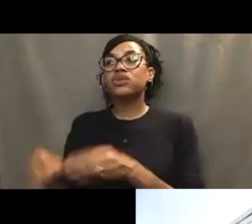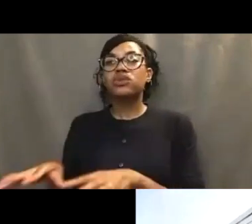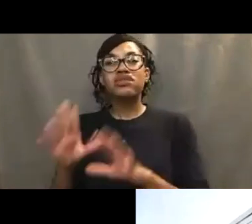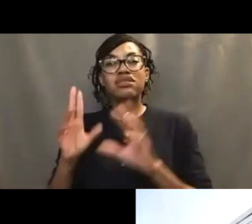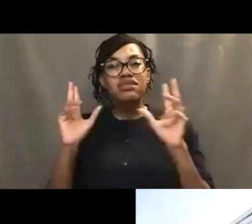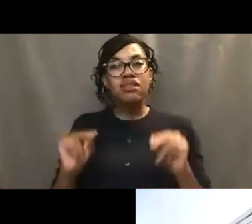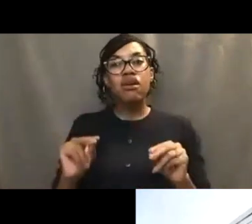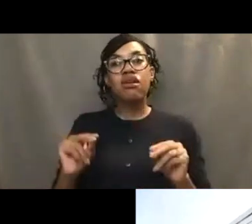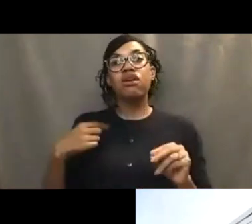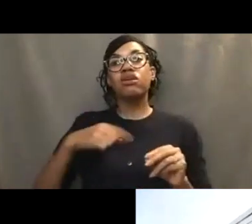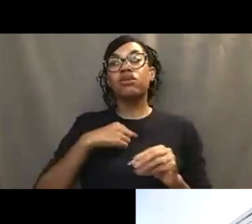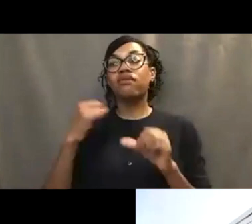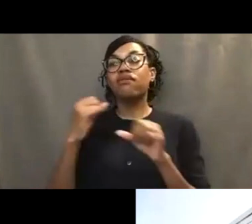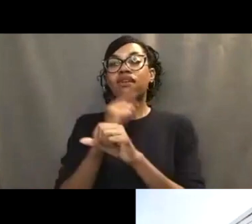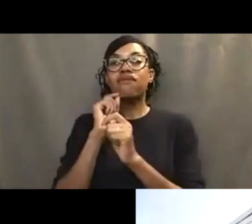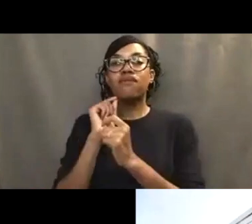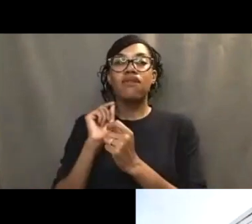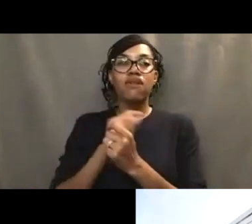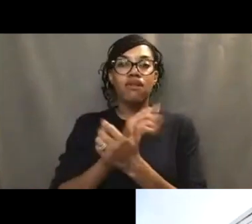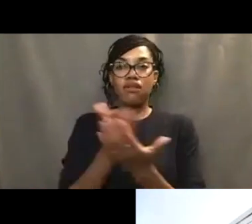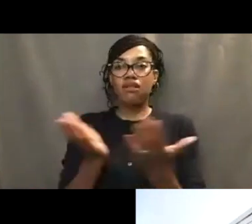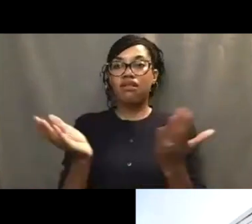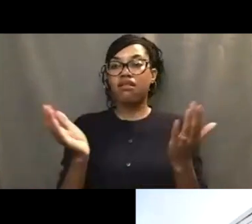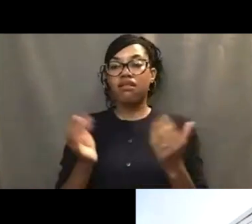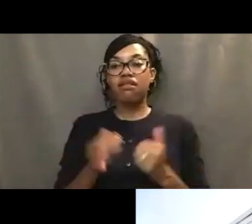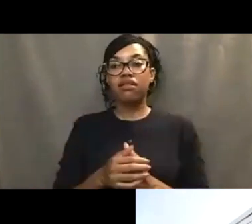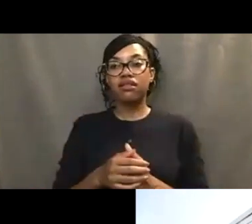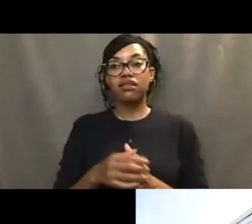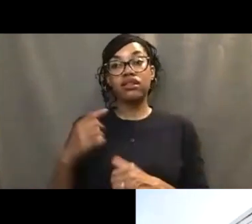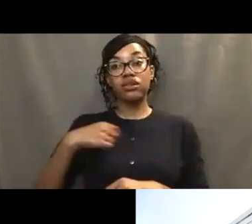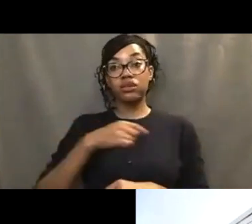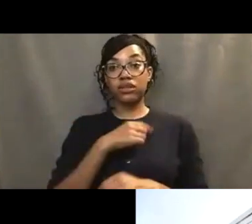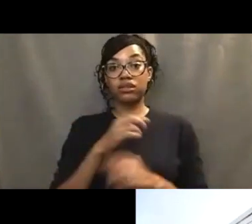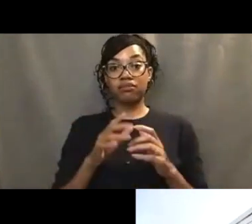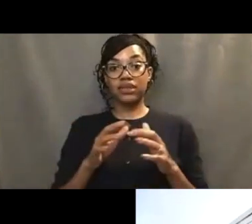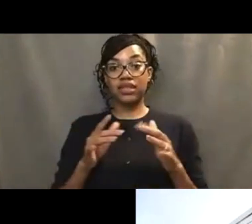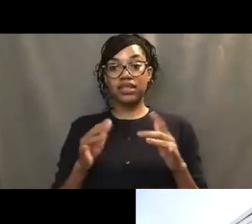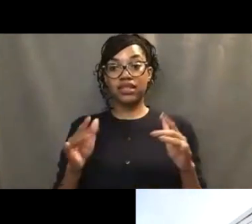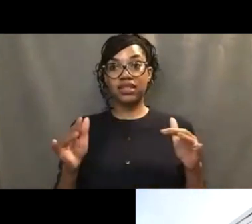here. And because we are going to get big like this, we're going to win.